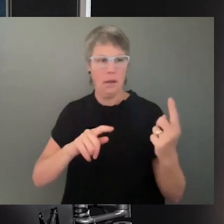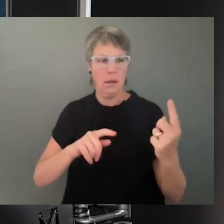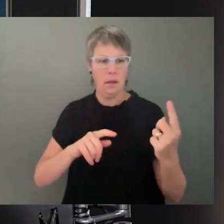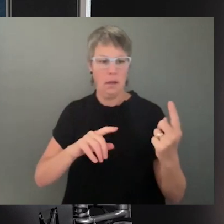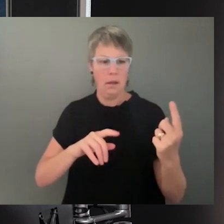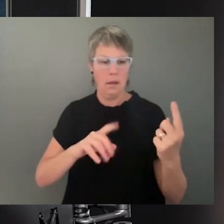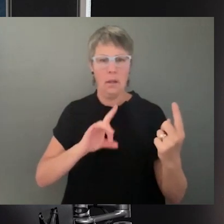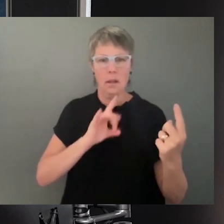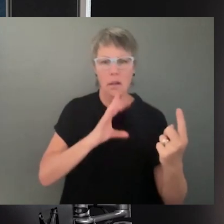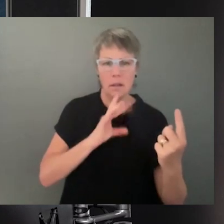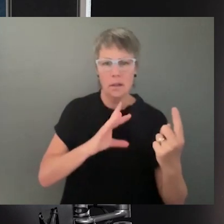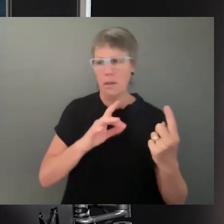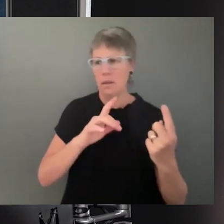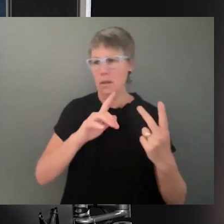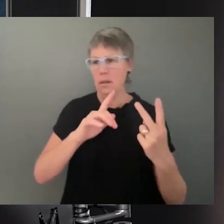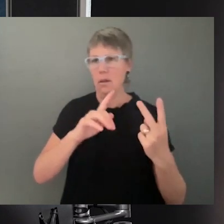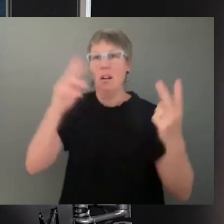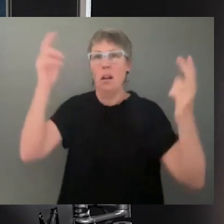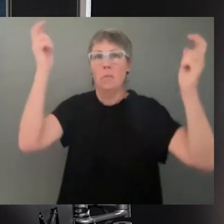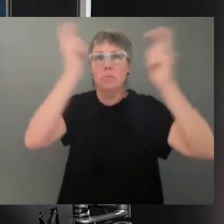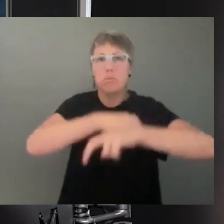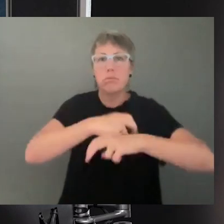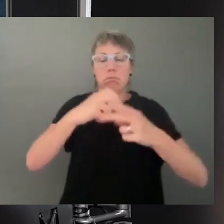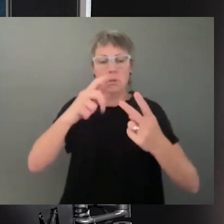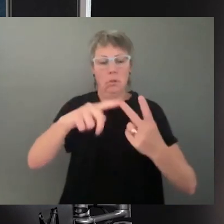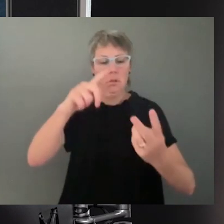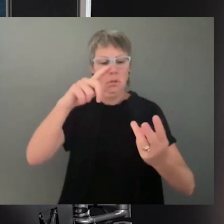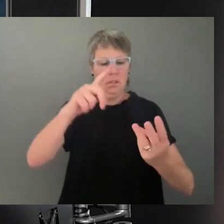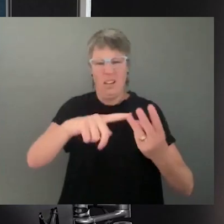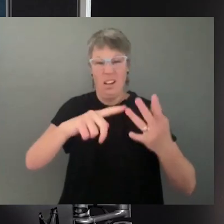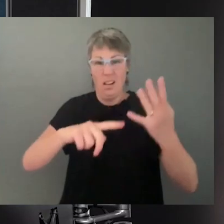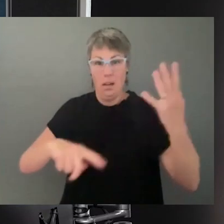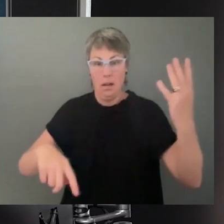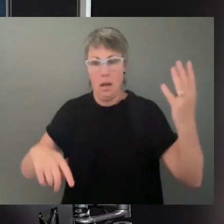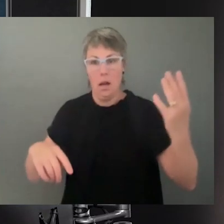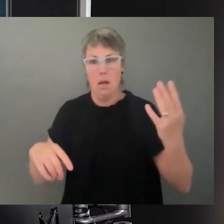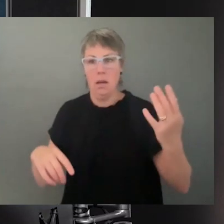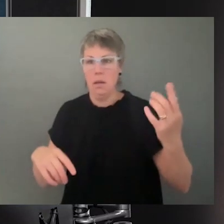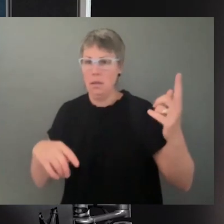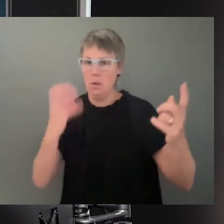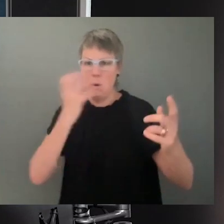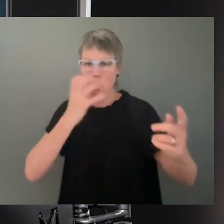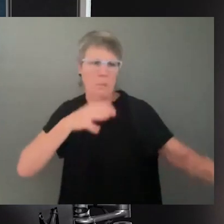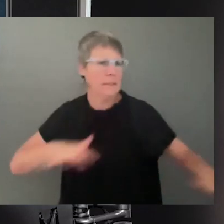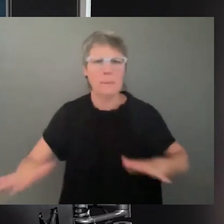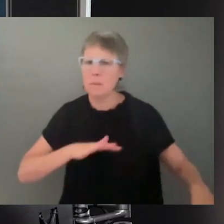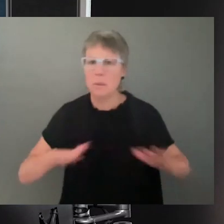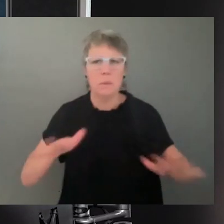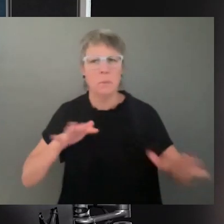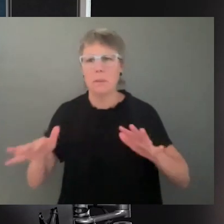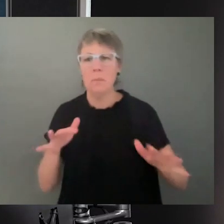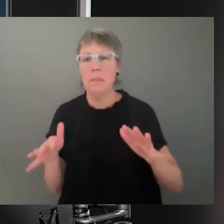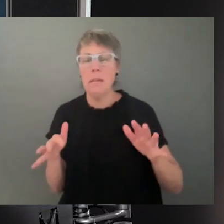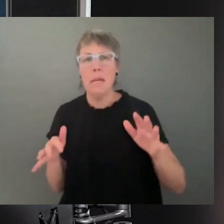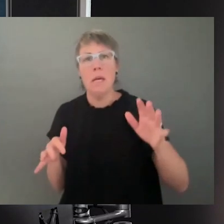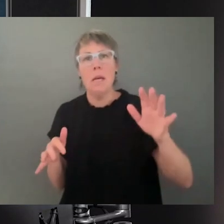functional areas of emergency management that are dealing with power, and our infrastructure and writing all of the things that